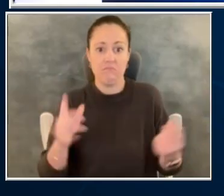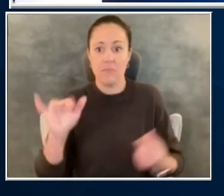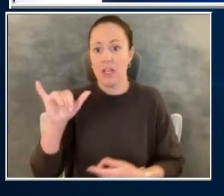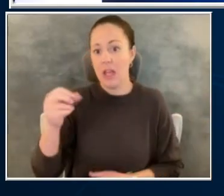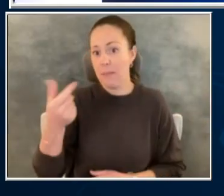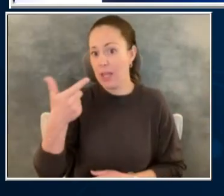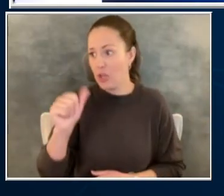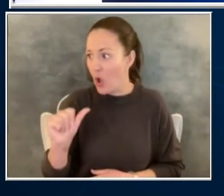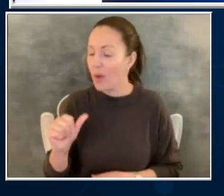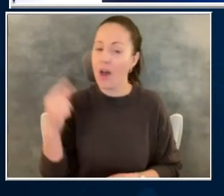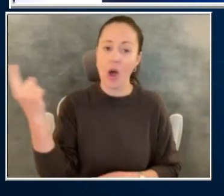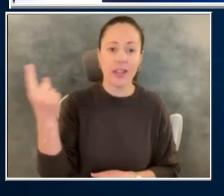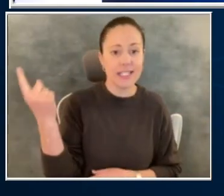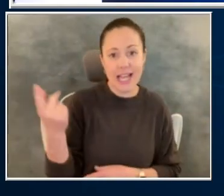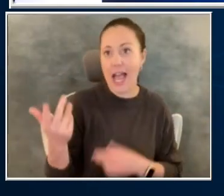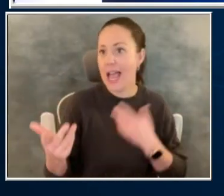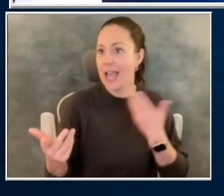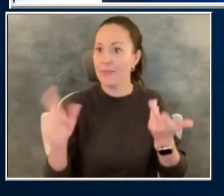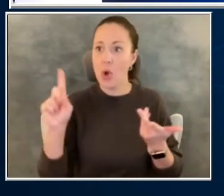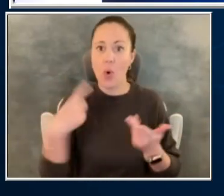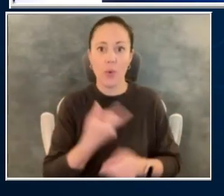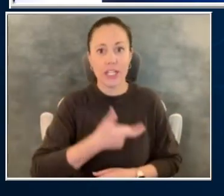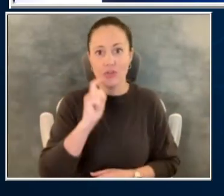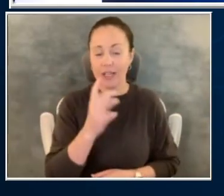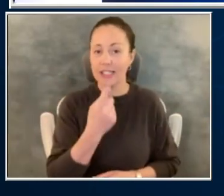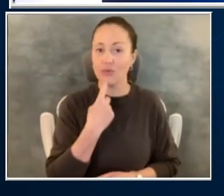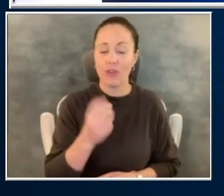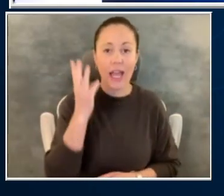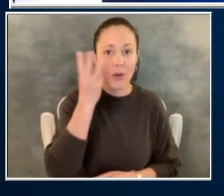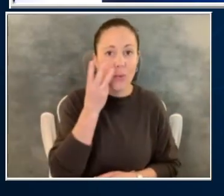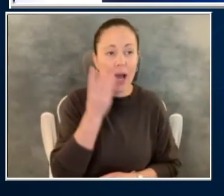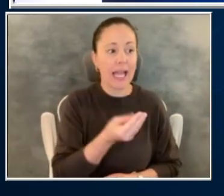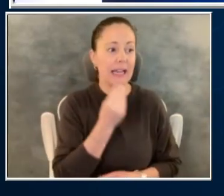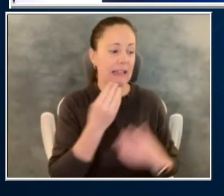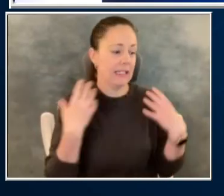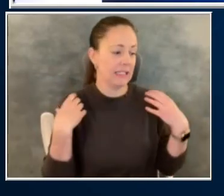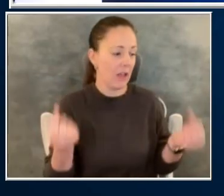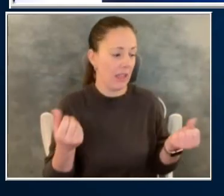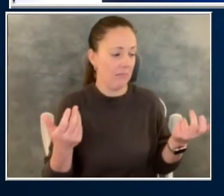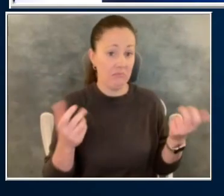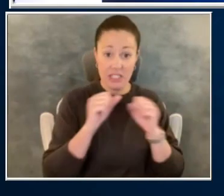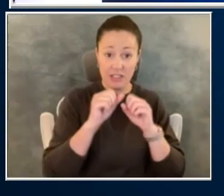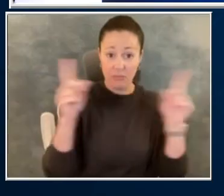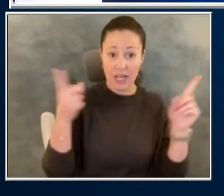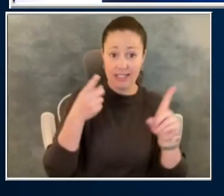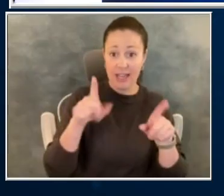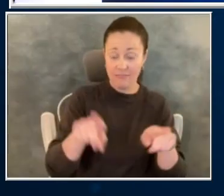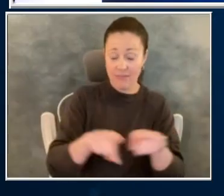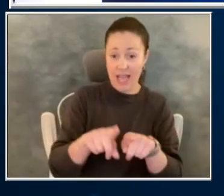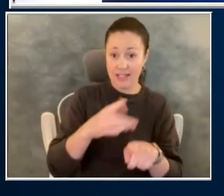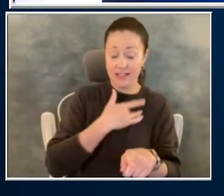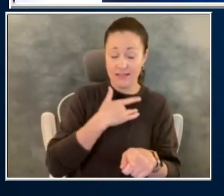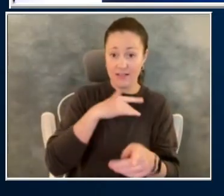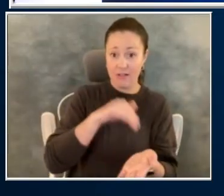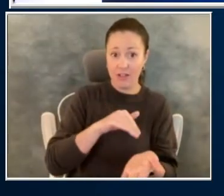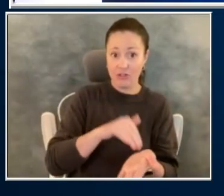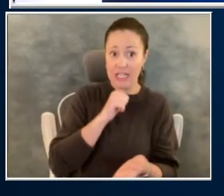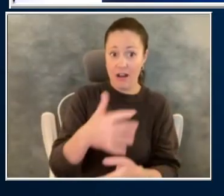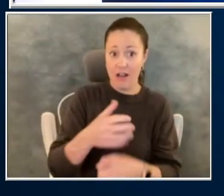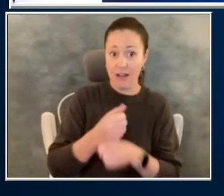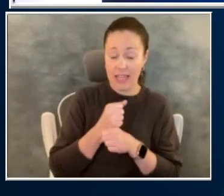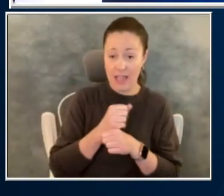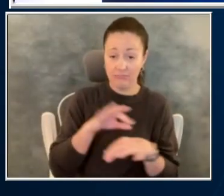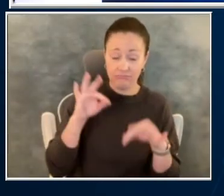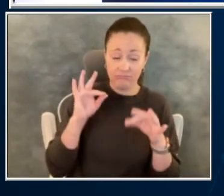she only drinks red wine, she eats healthy. How surprising is it to you as a cardiologist to see her not get the ideal cardio